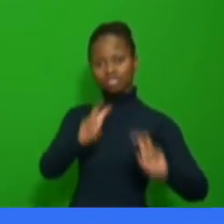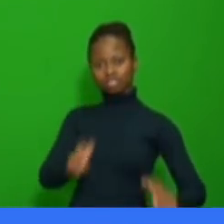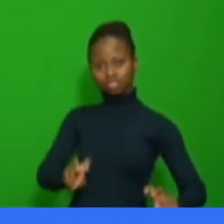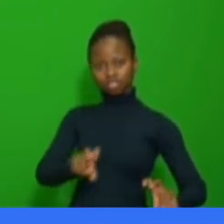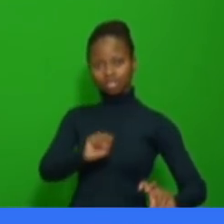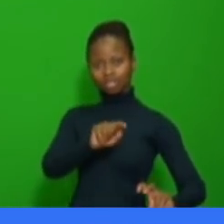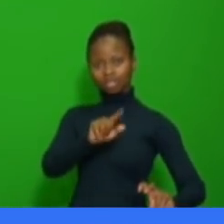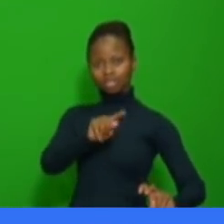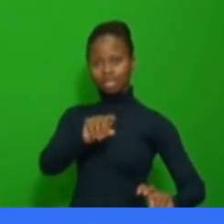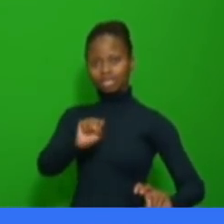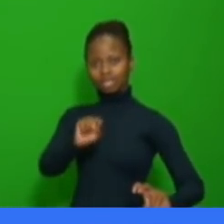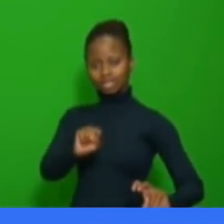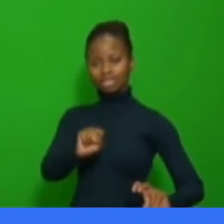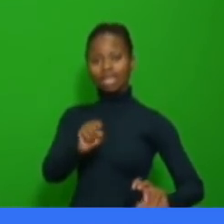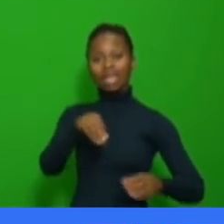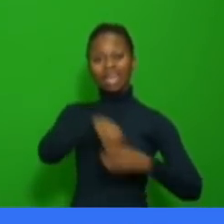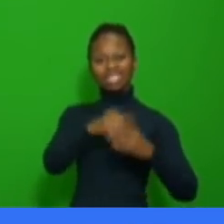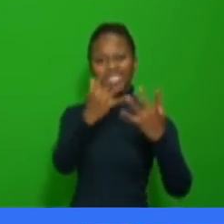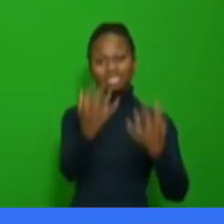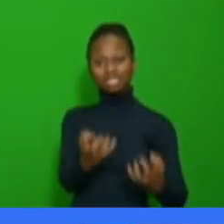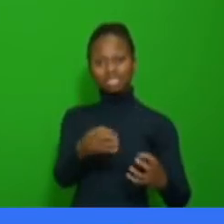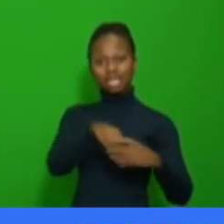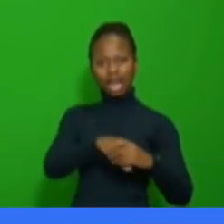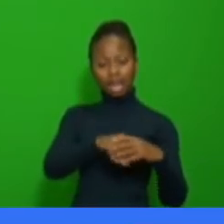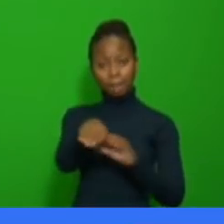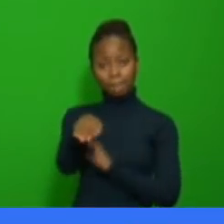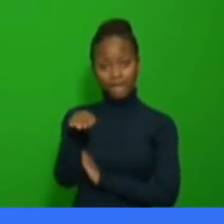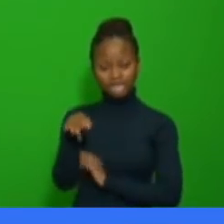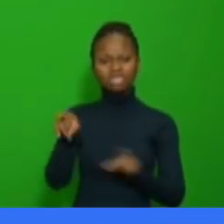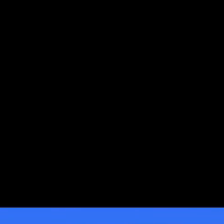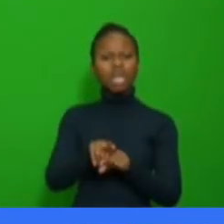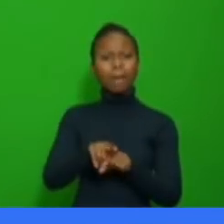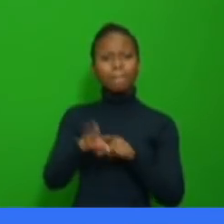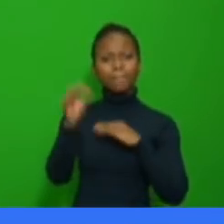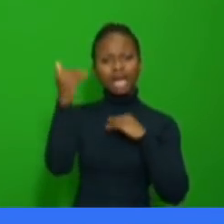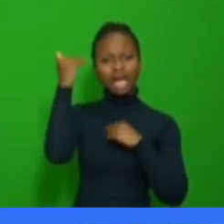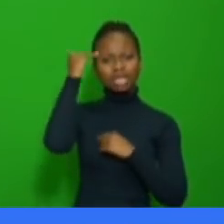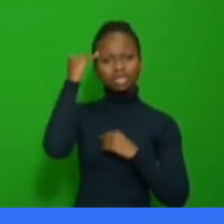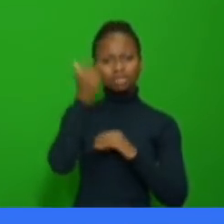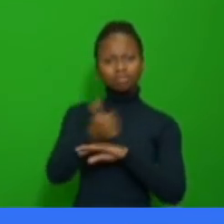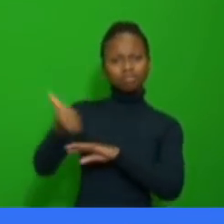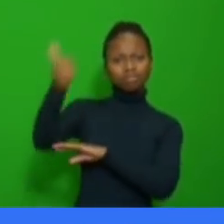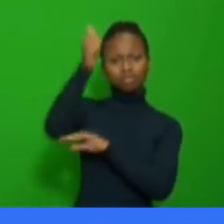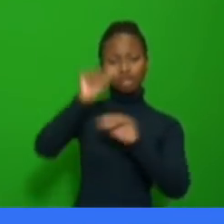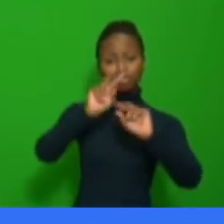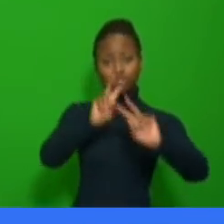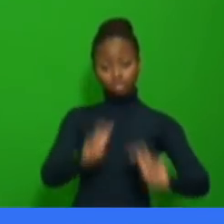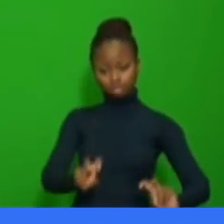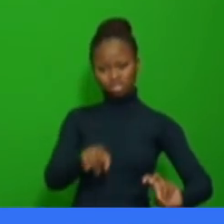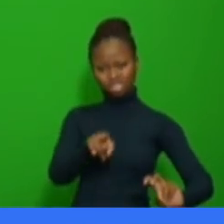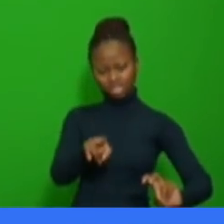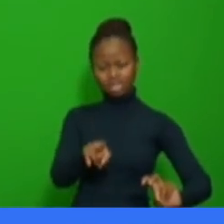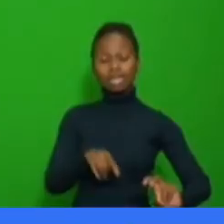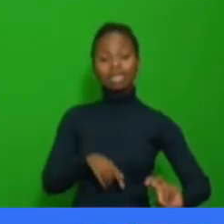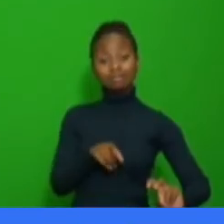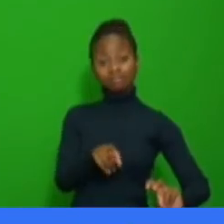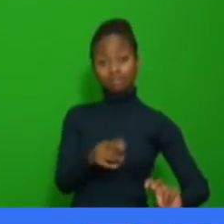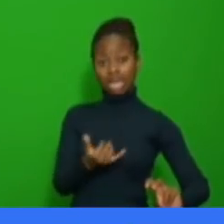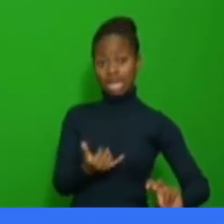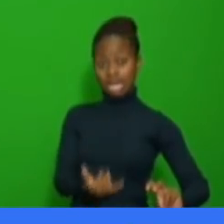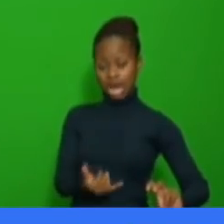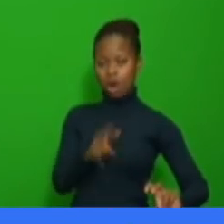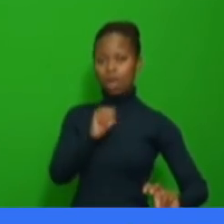the bank and head of research in that same department, will join